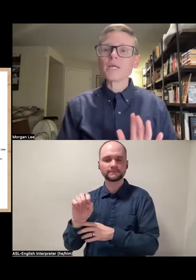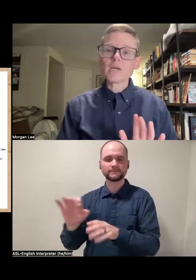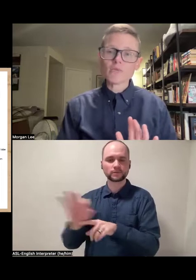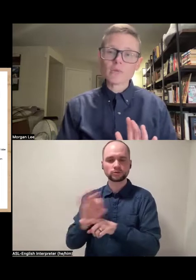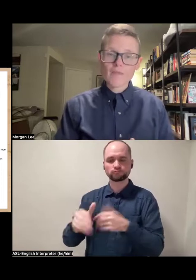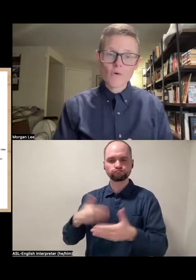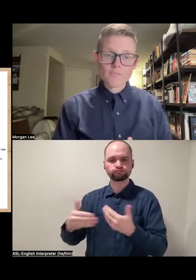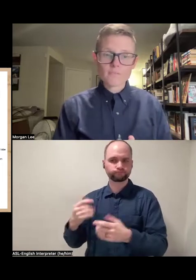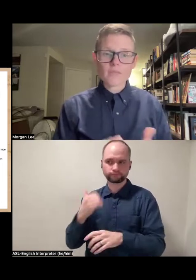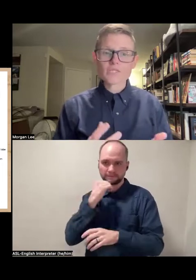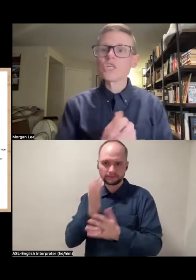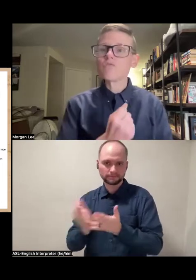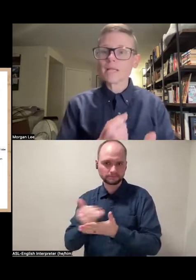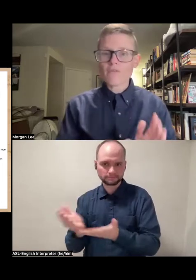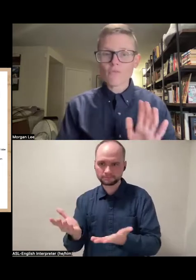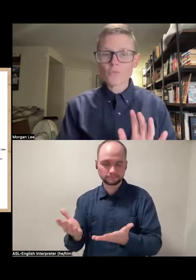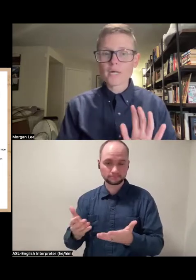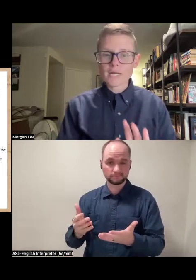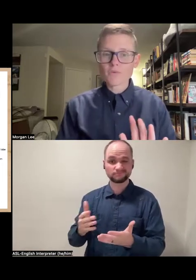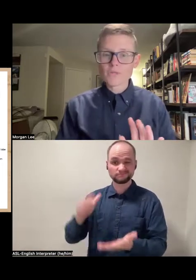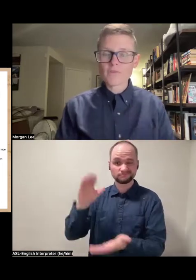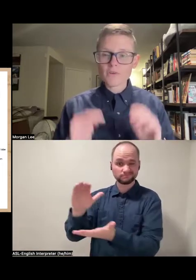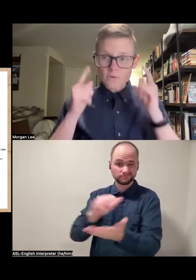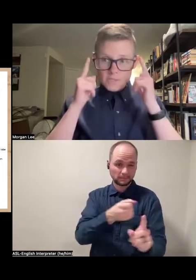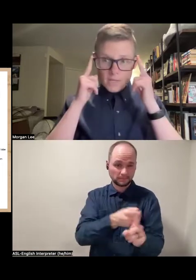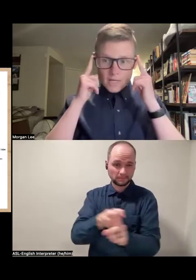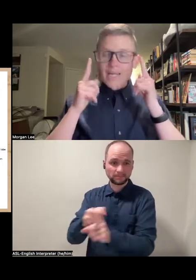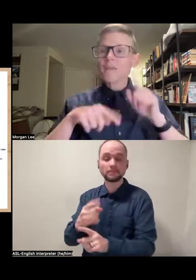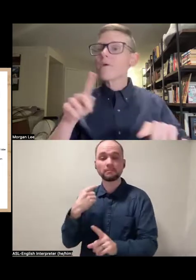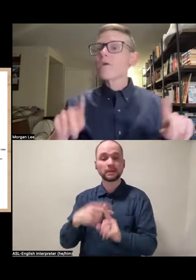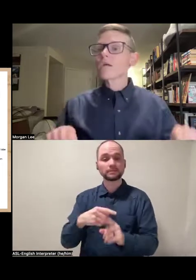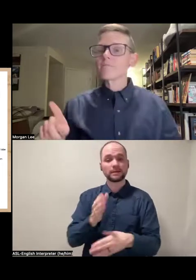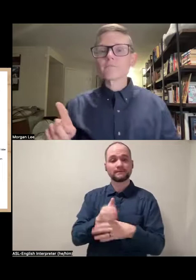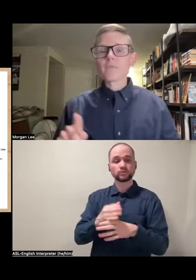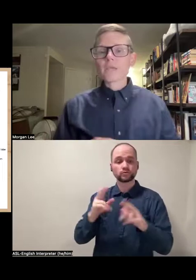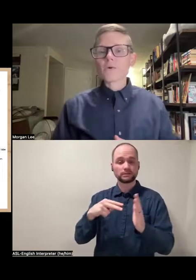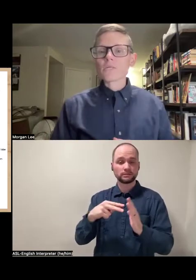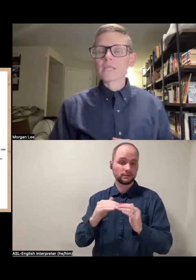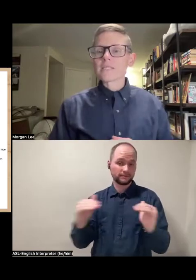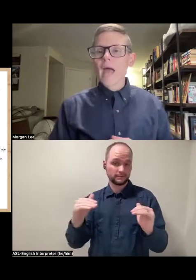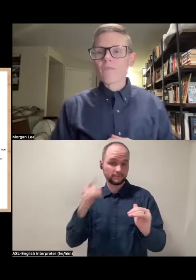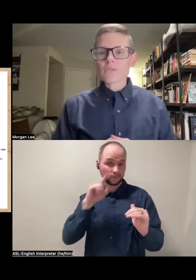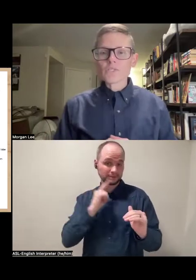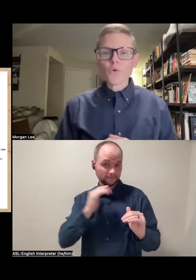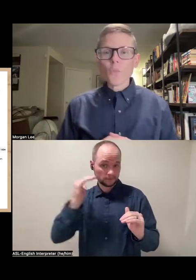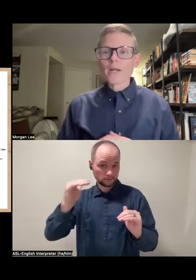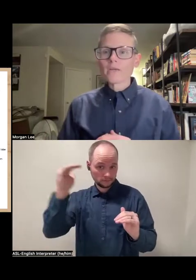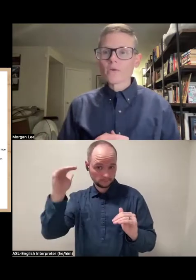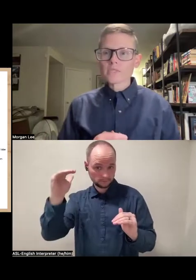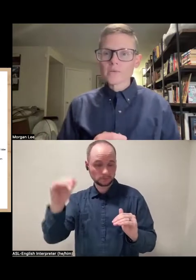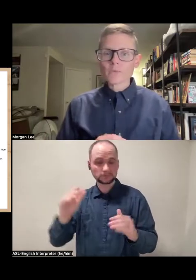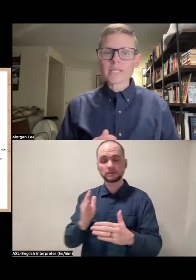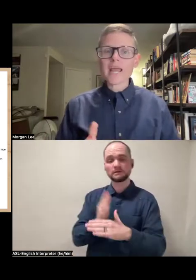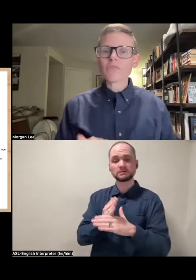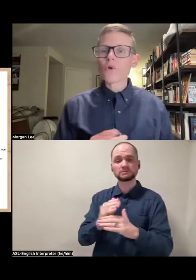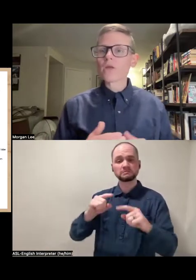average reading level, the achievement level for reading for deaf adults, can vary. So it says the average for white